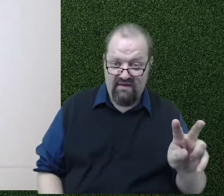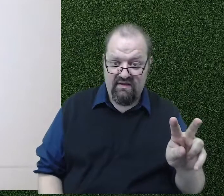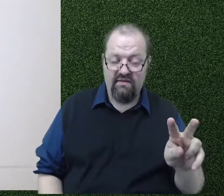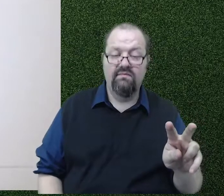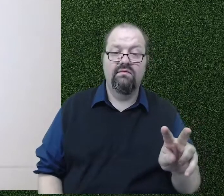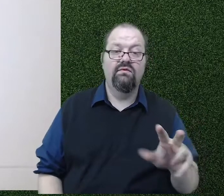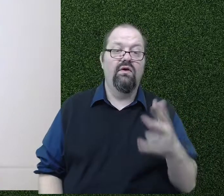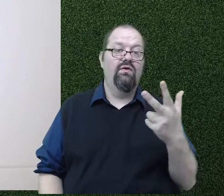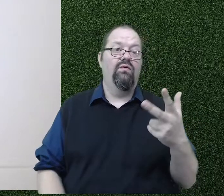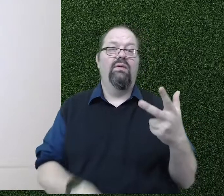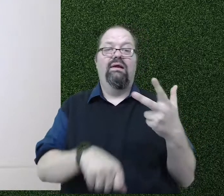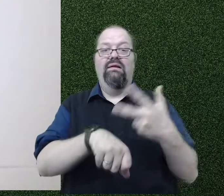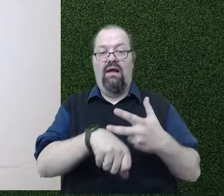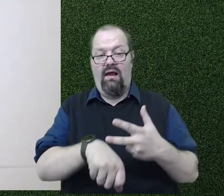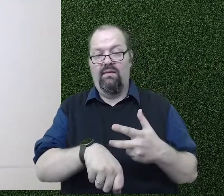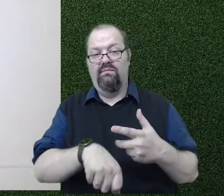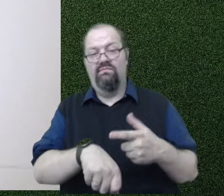long.